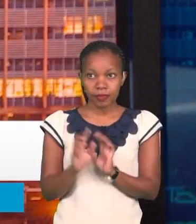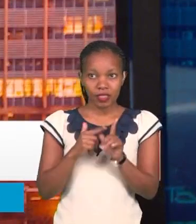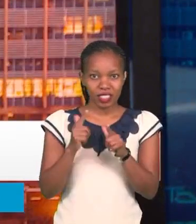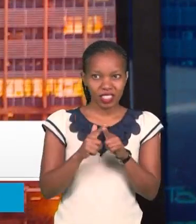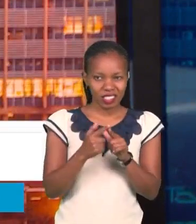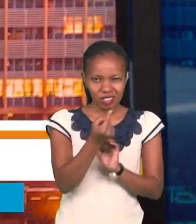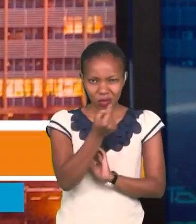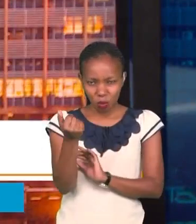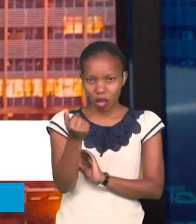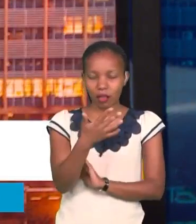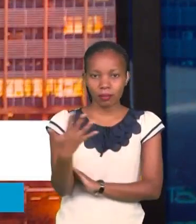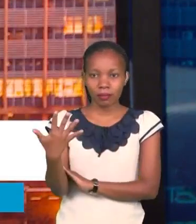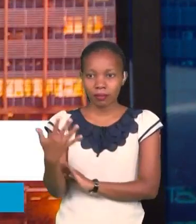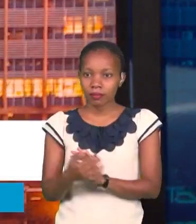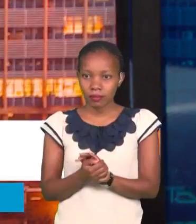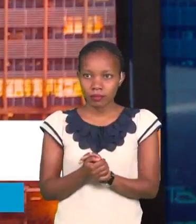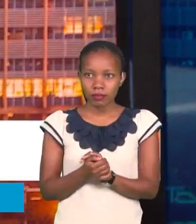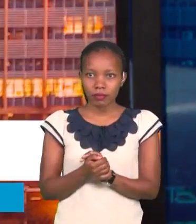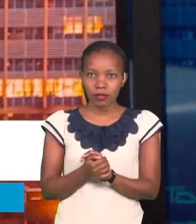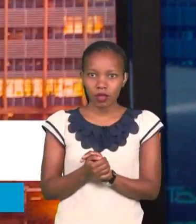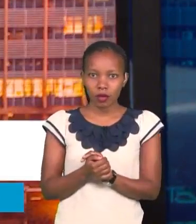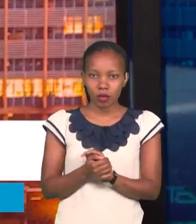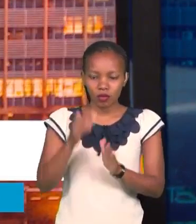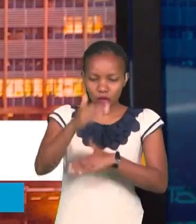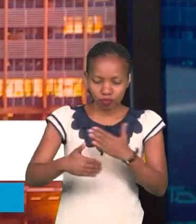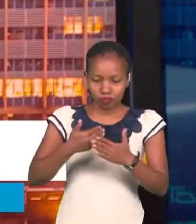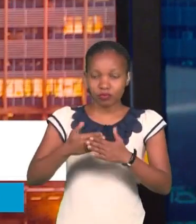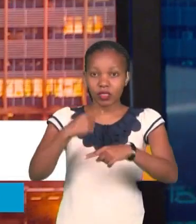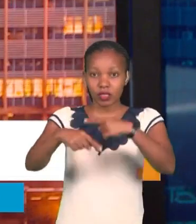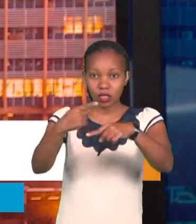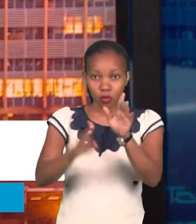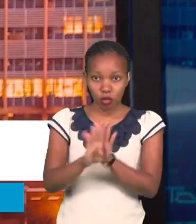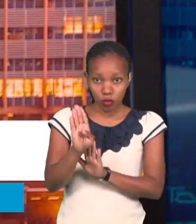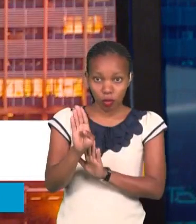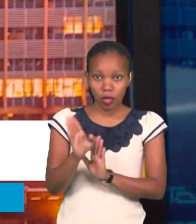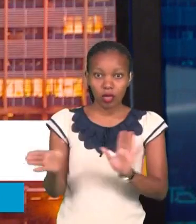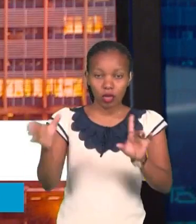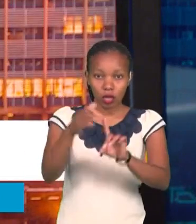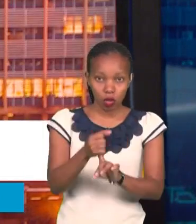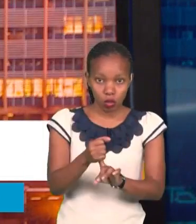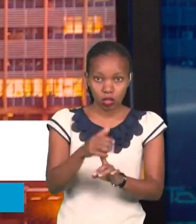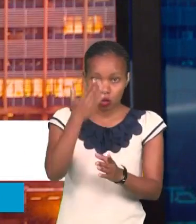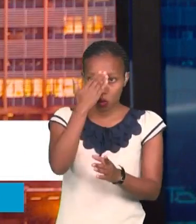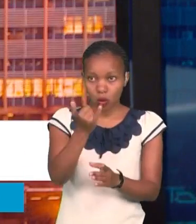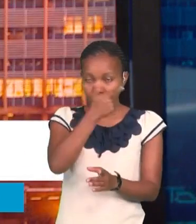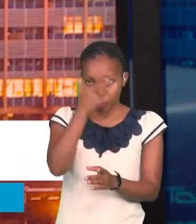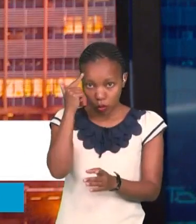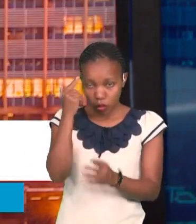small fraction of the comprehensive sustainable development goals. Because we speak about